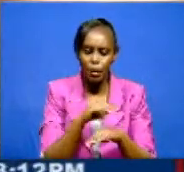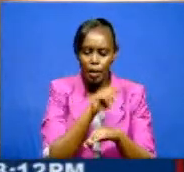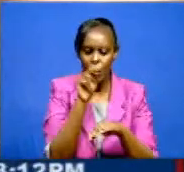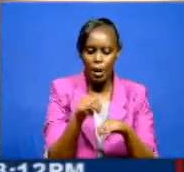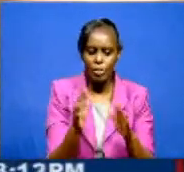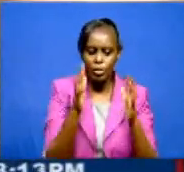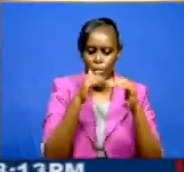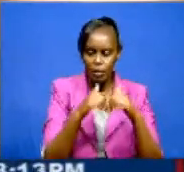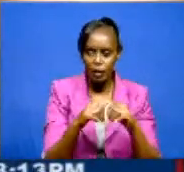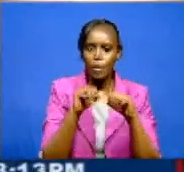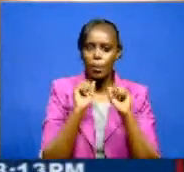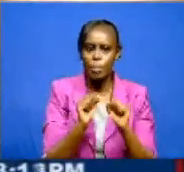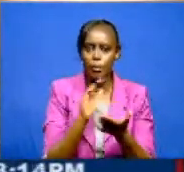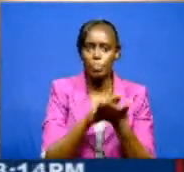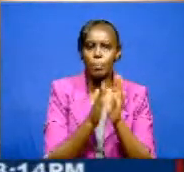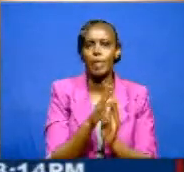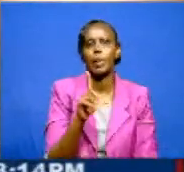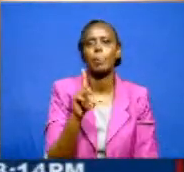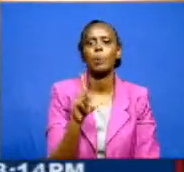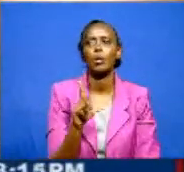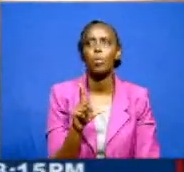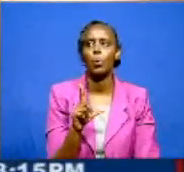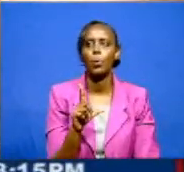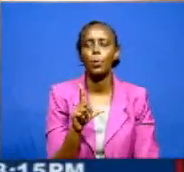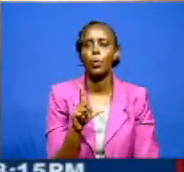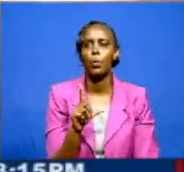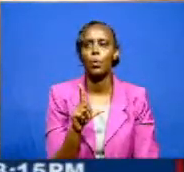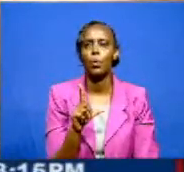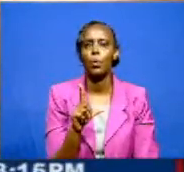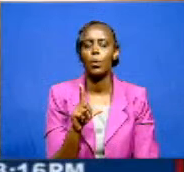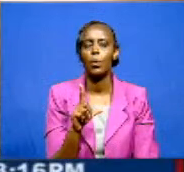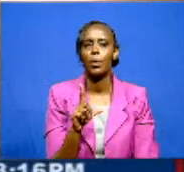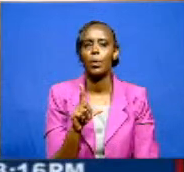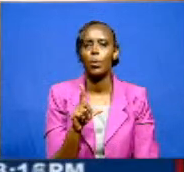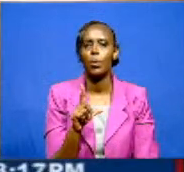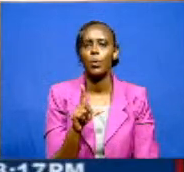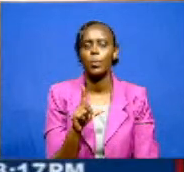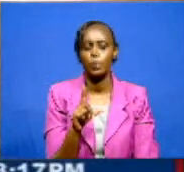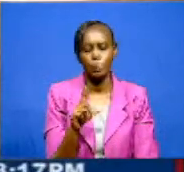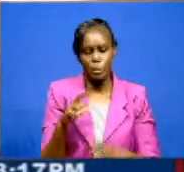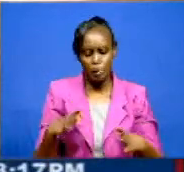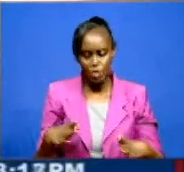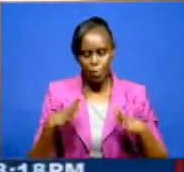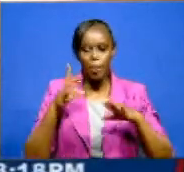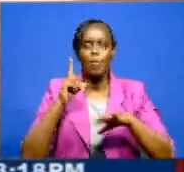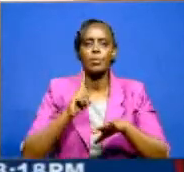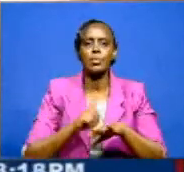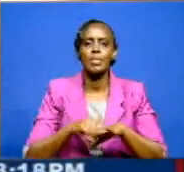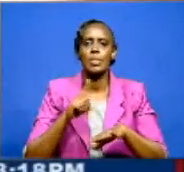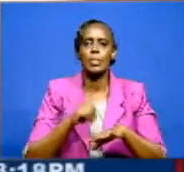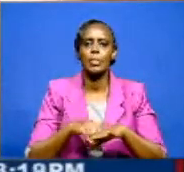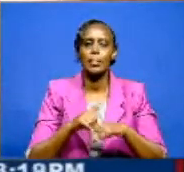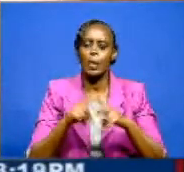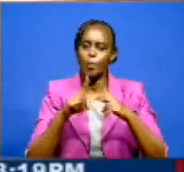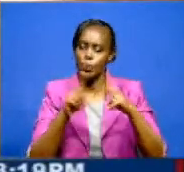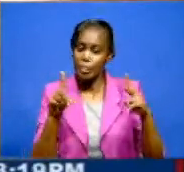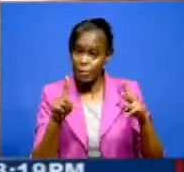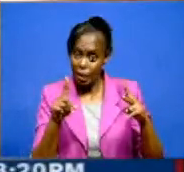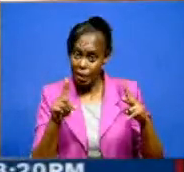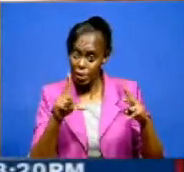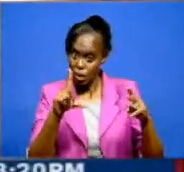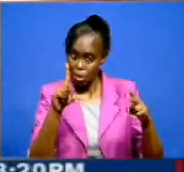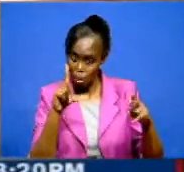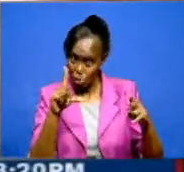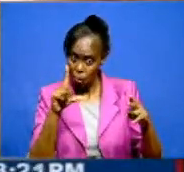Assembly so that it can become law. And Senator Wambua will have a bill to his name. It's a very proud moment when you start a legislation